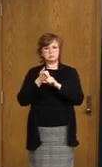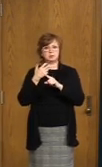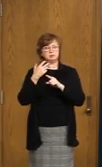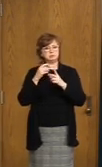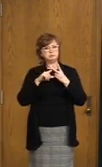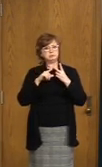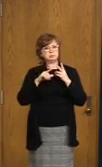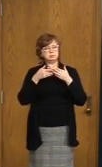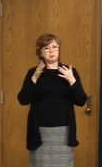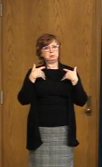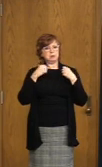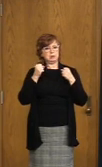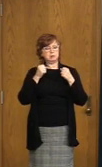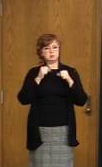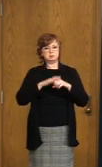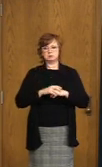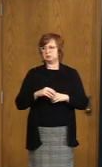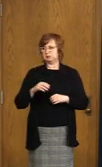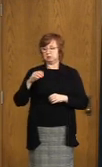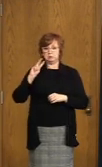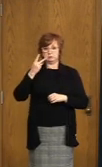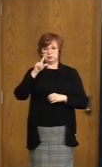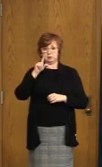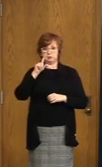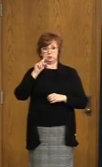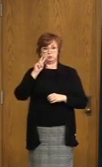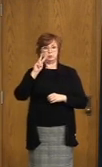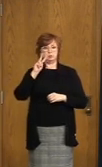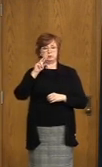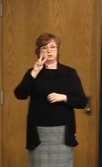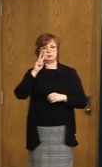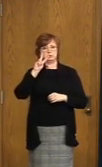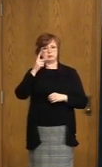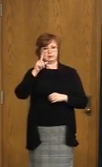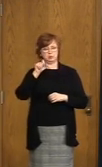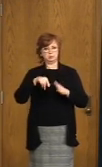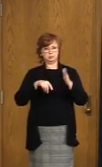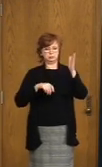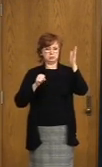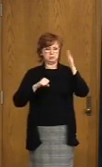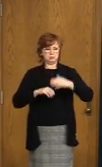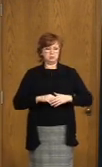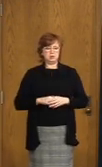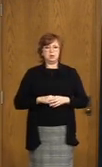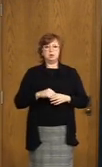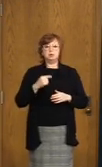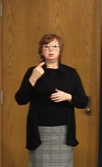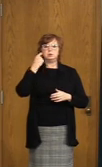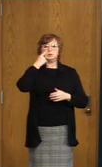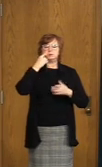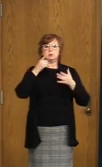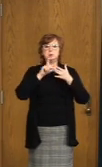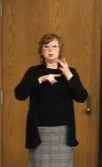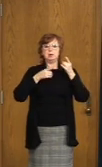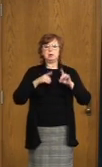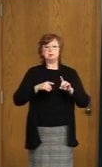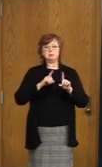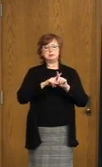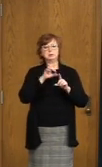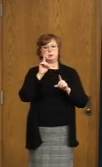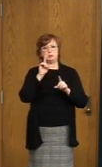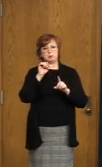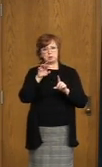Follow-up? Separate question. In light of the stupidity on the weekend in front